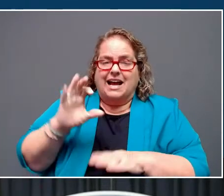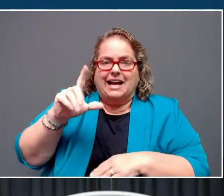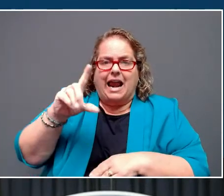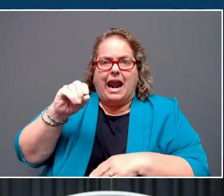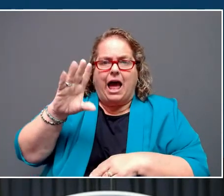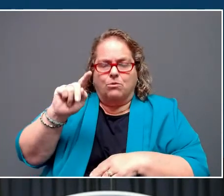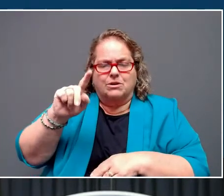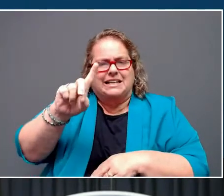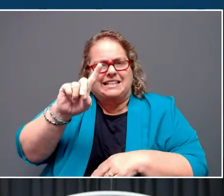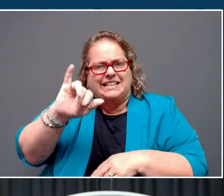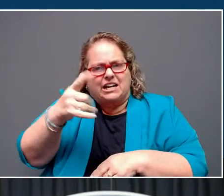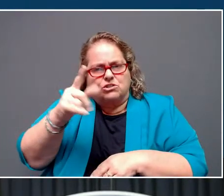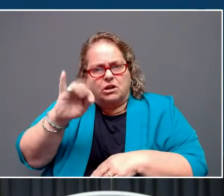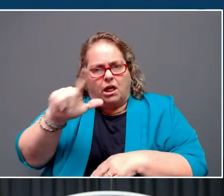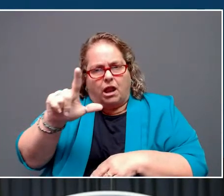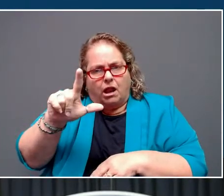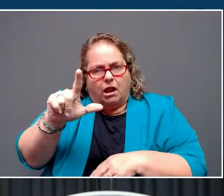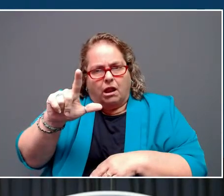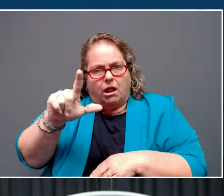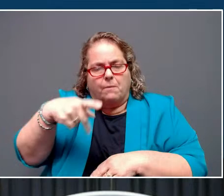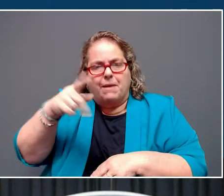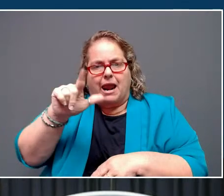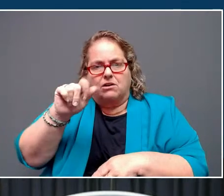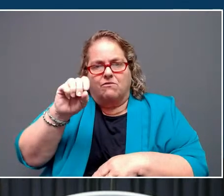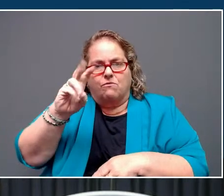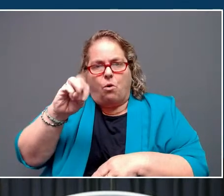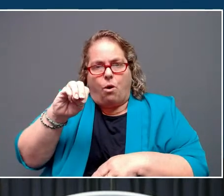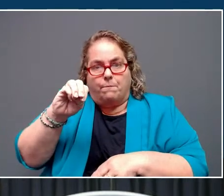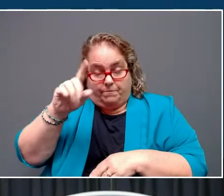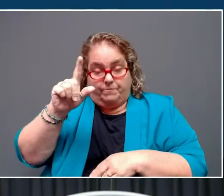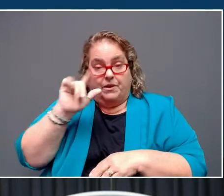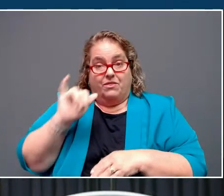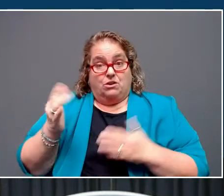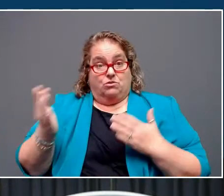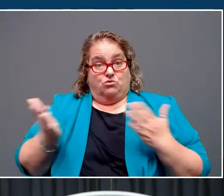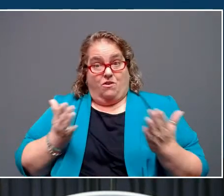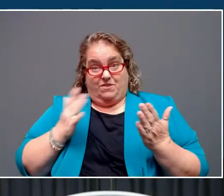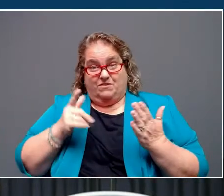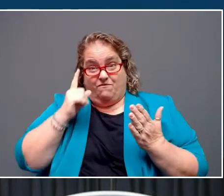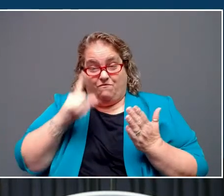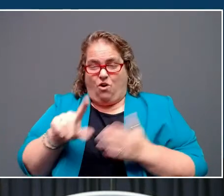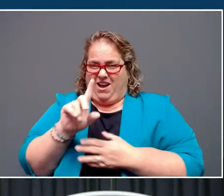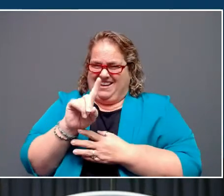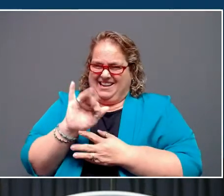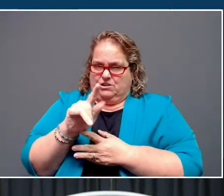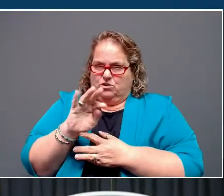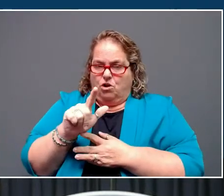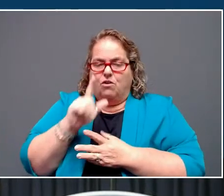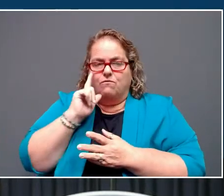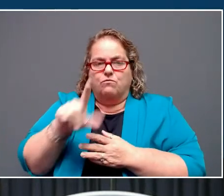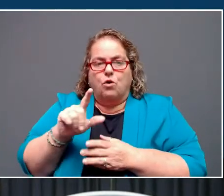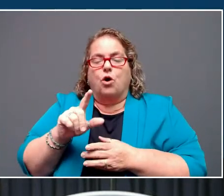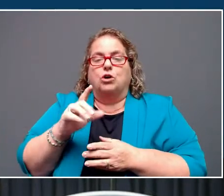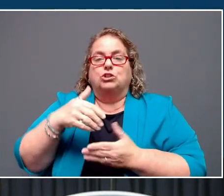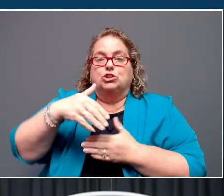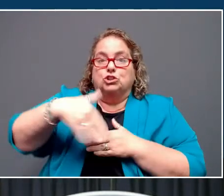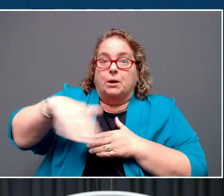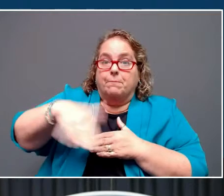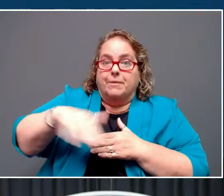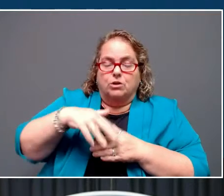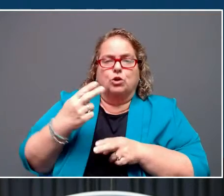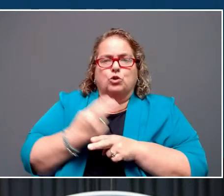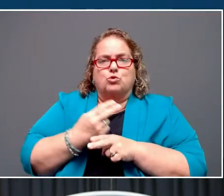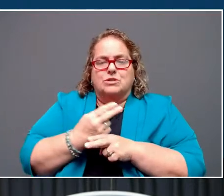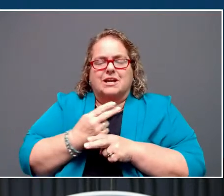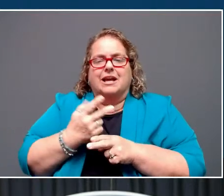commerce platform. The service provides industrial manufacturers with secure shipments using an innovative, user-friendly